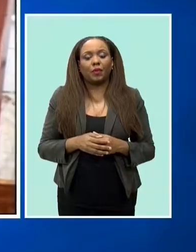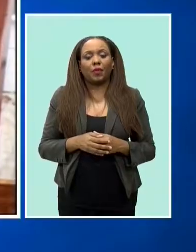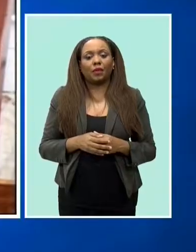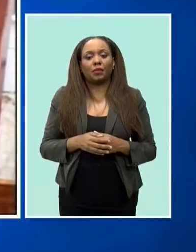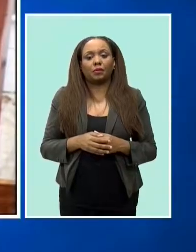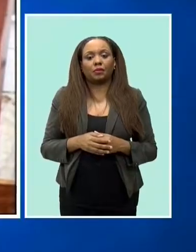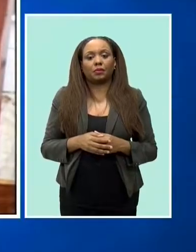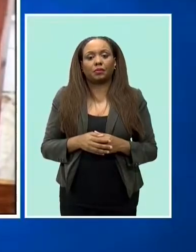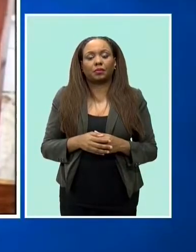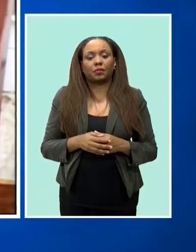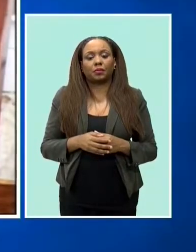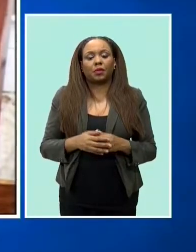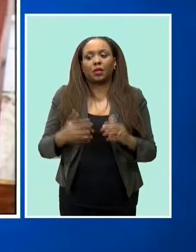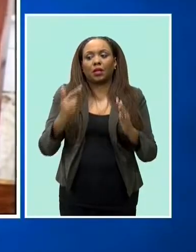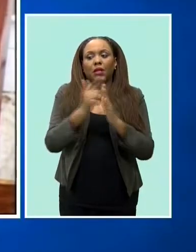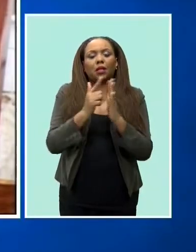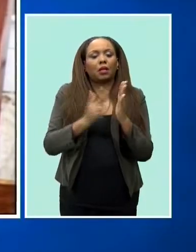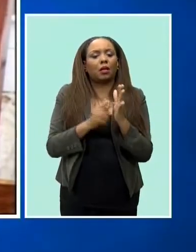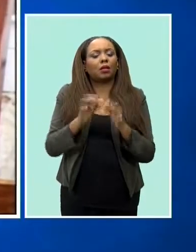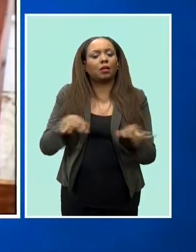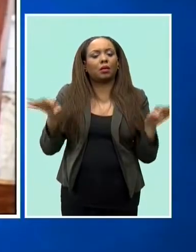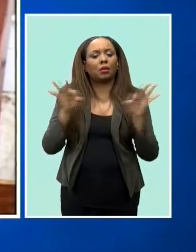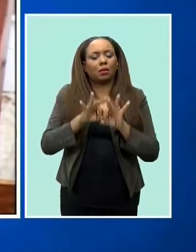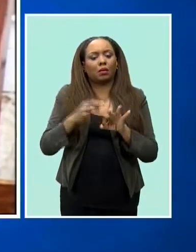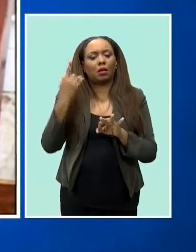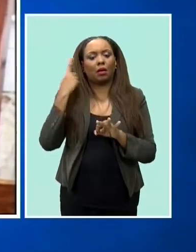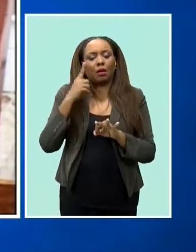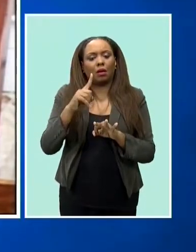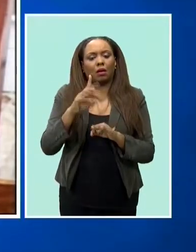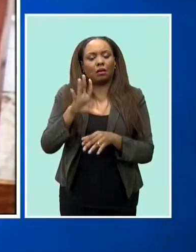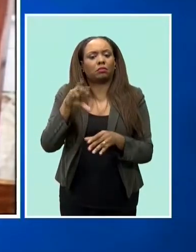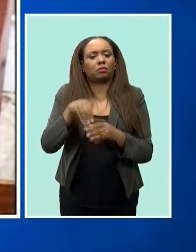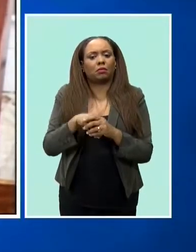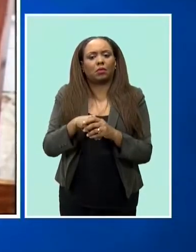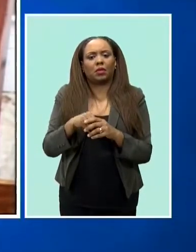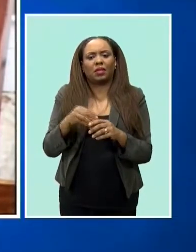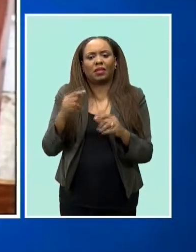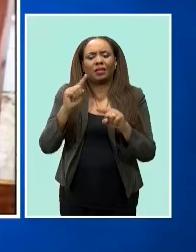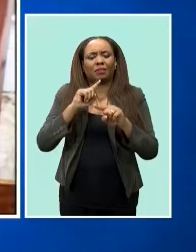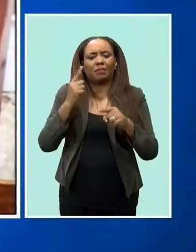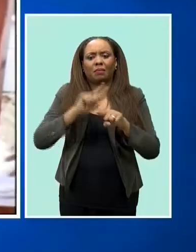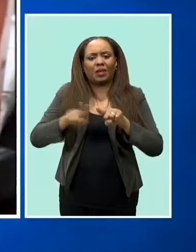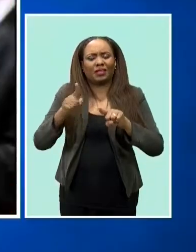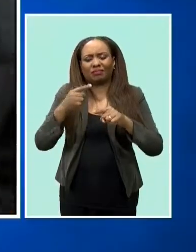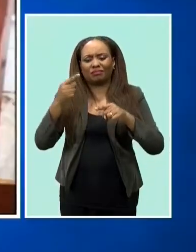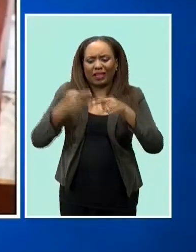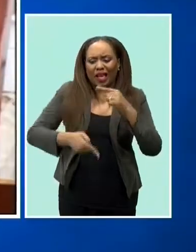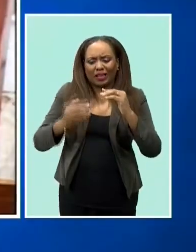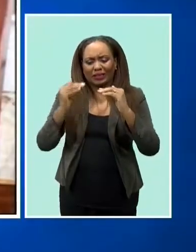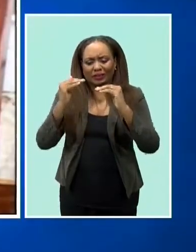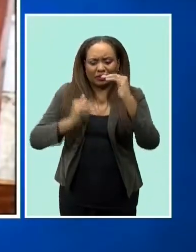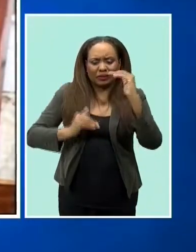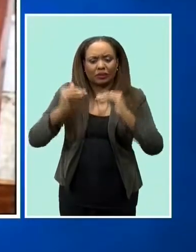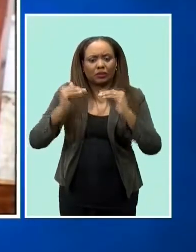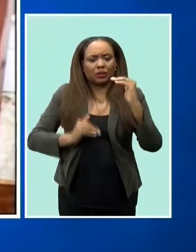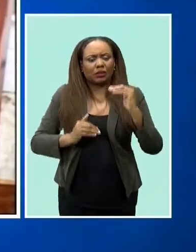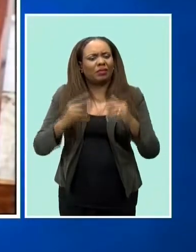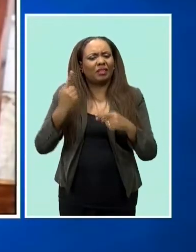legislation plays a part in setting this up. The proportionality, the balance is all wrong. How can it be that we set up a system